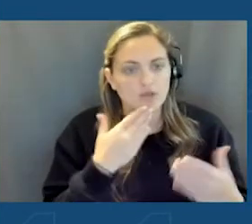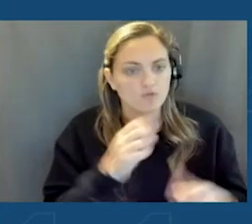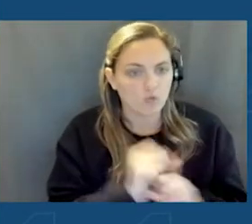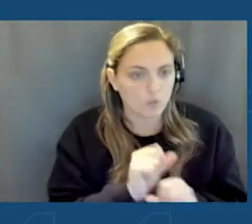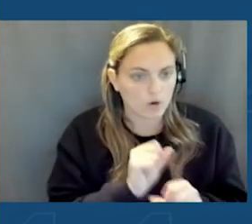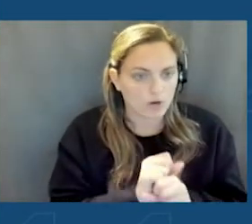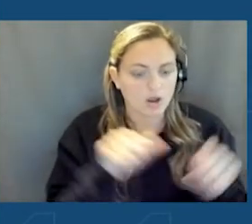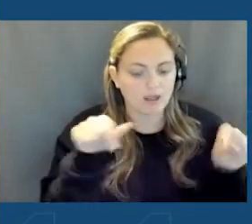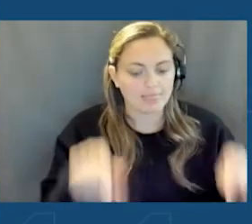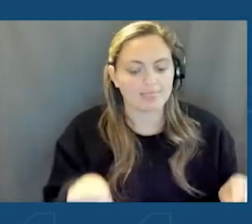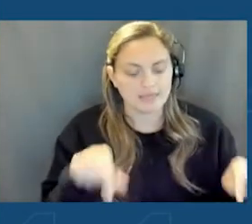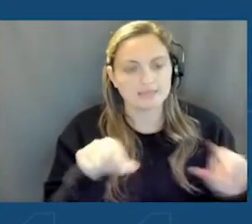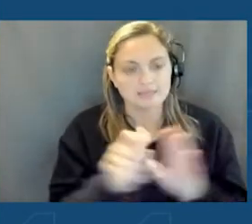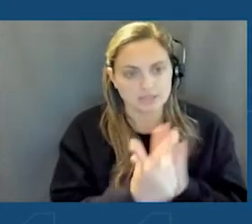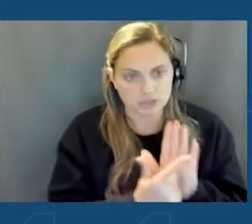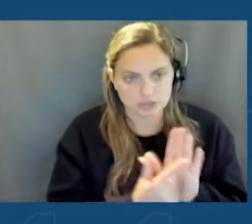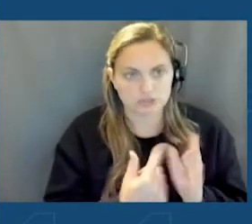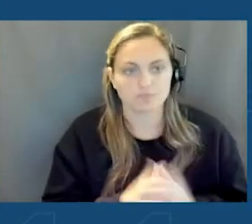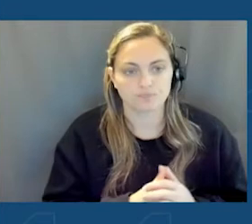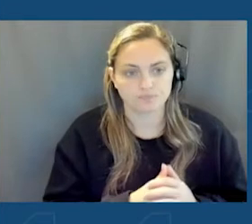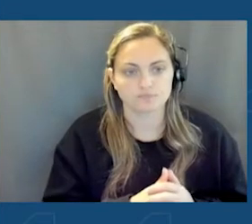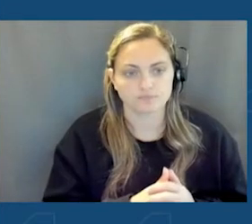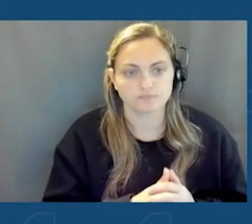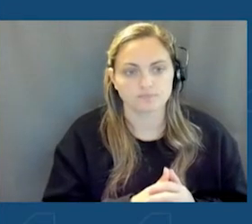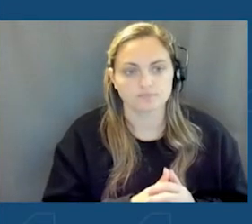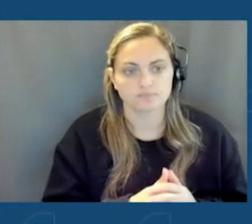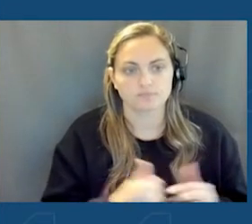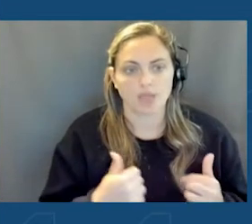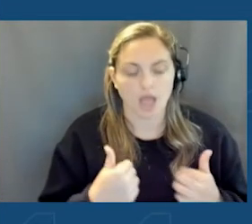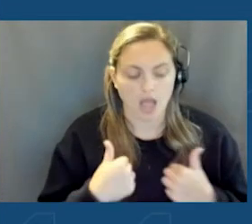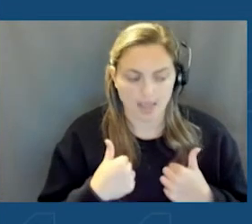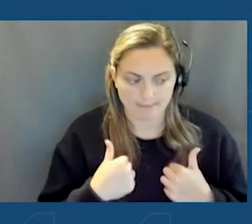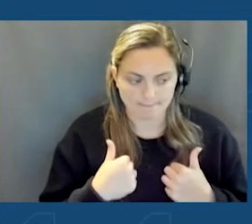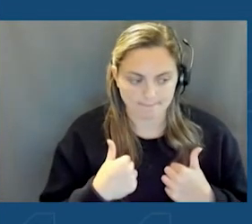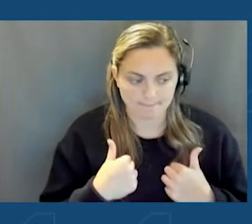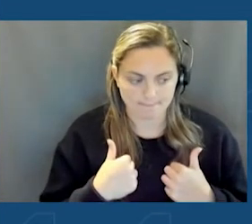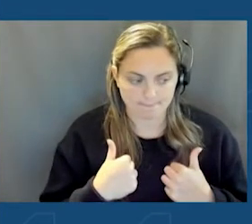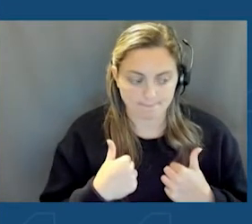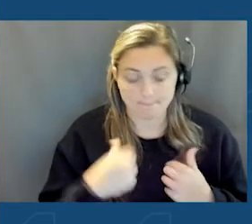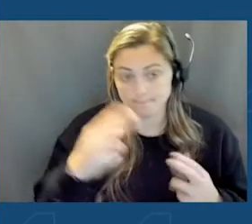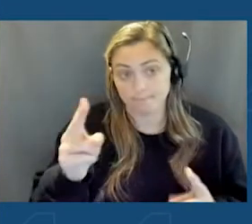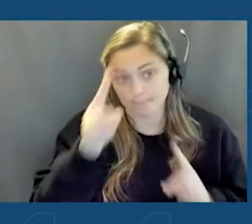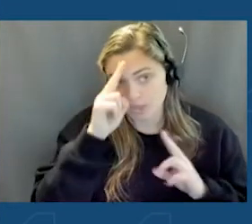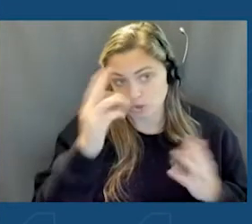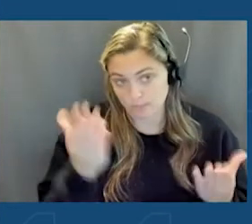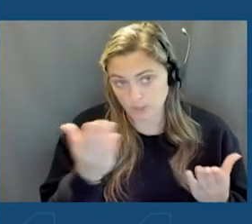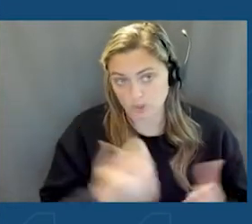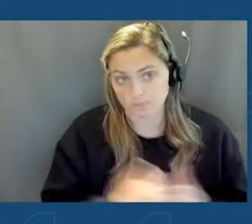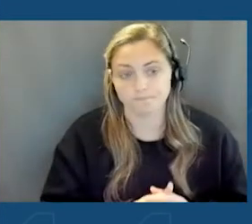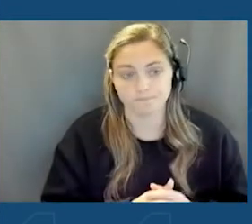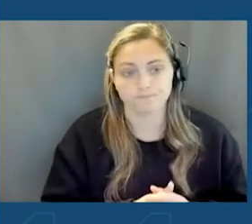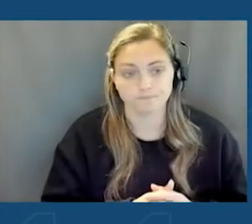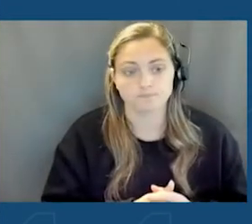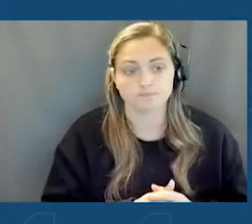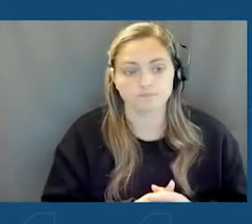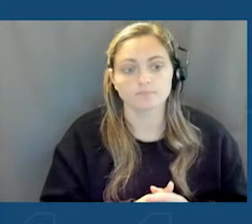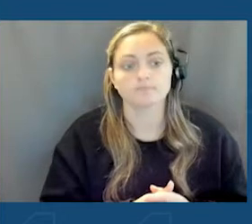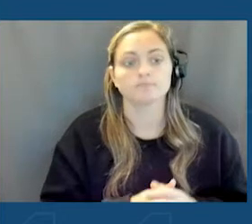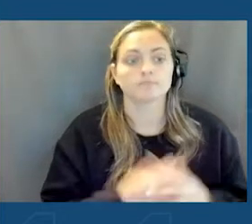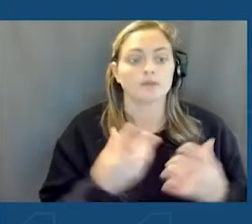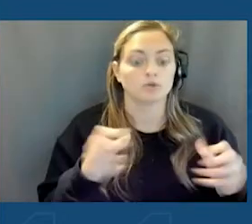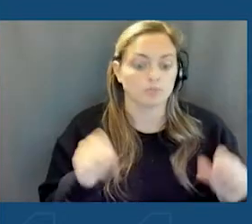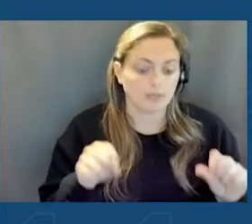this legislation. I am honored to be here and to be able to